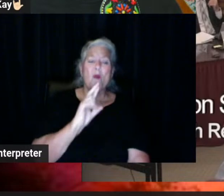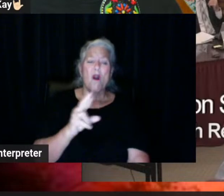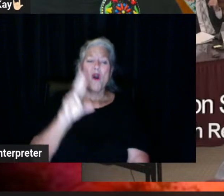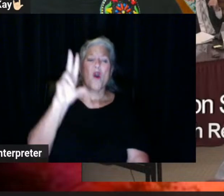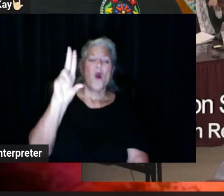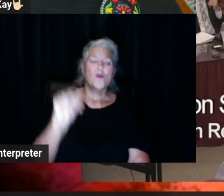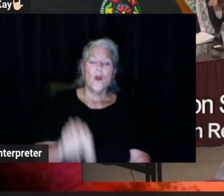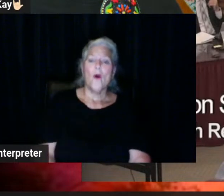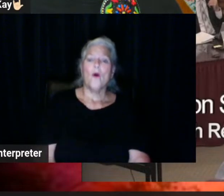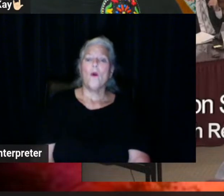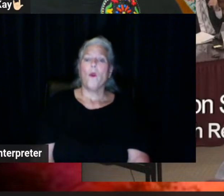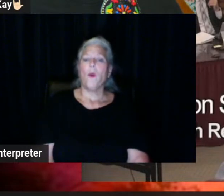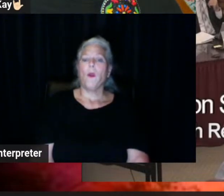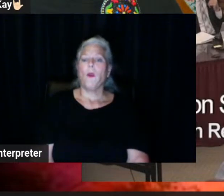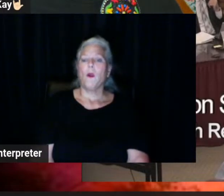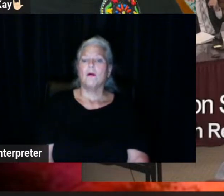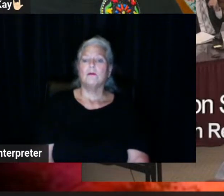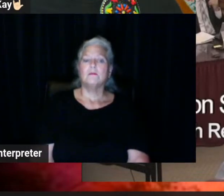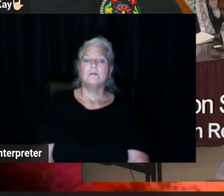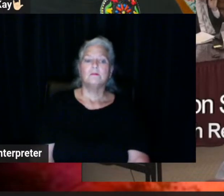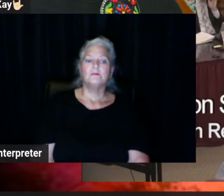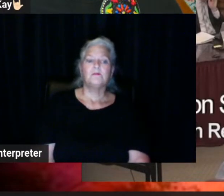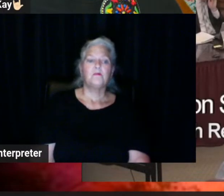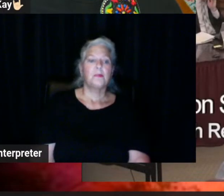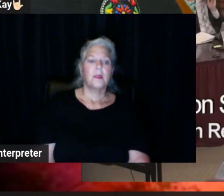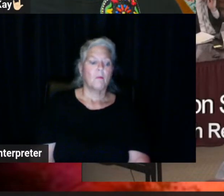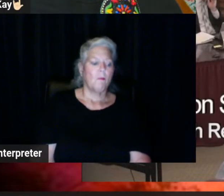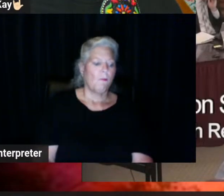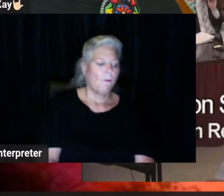All right, can we just start our meeting?